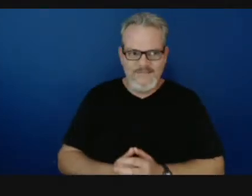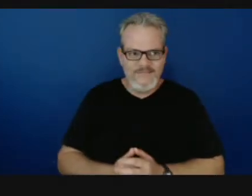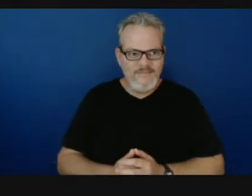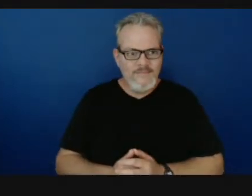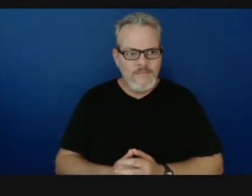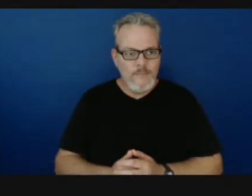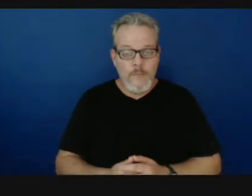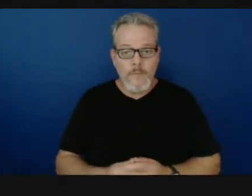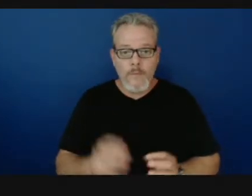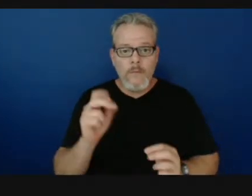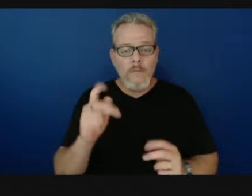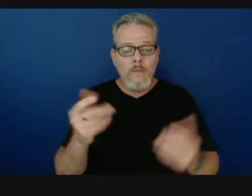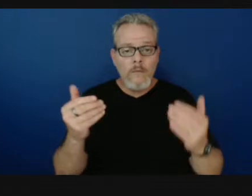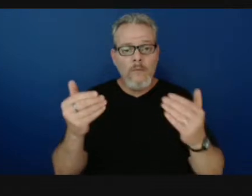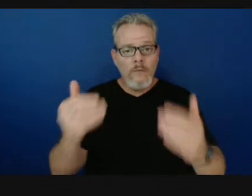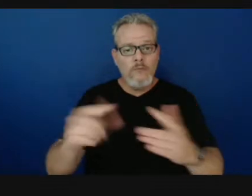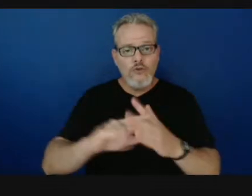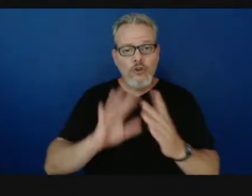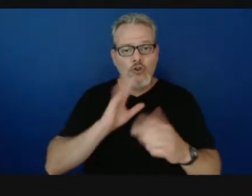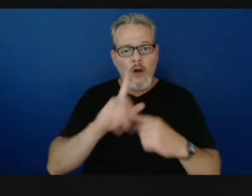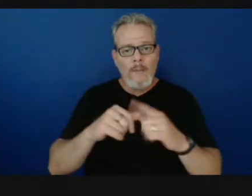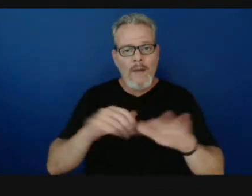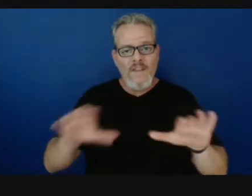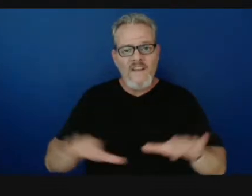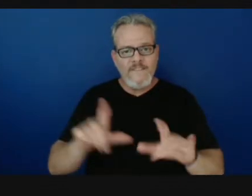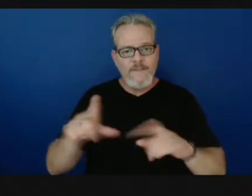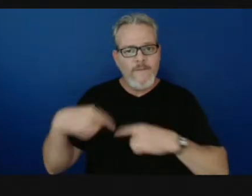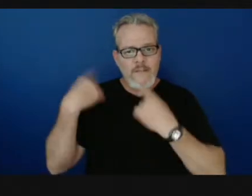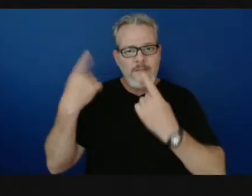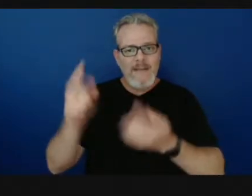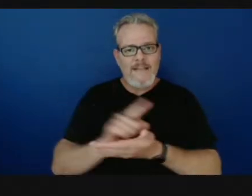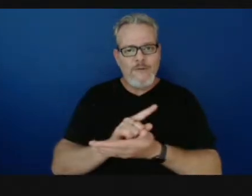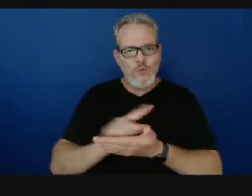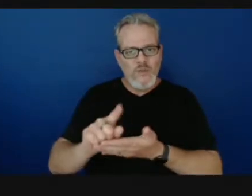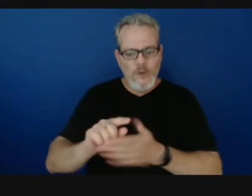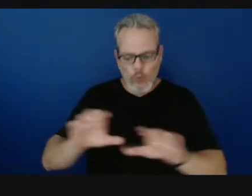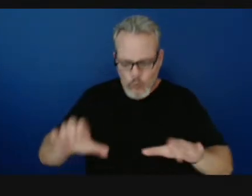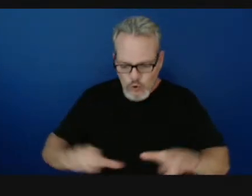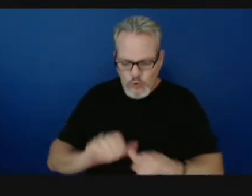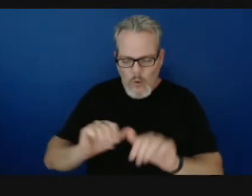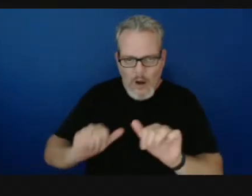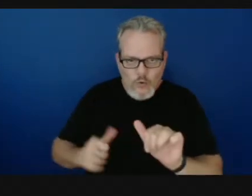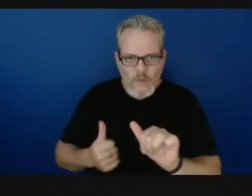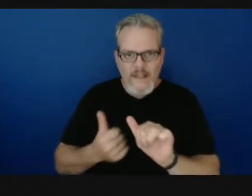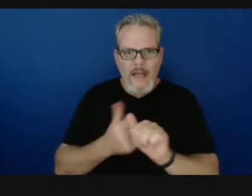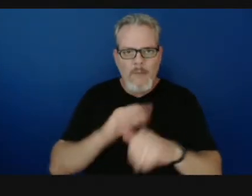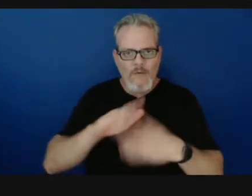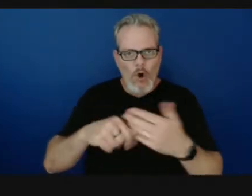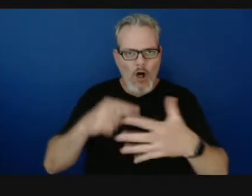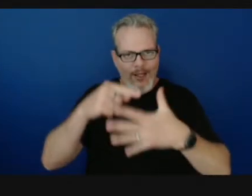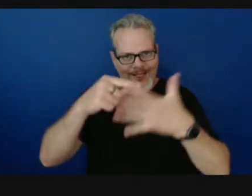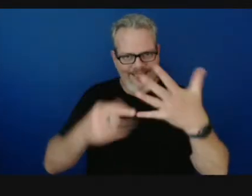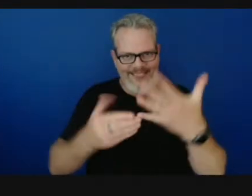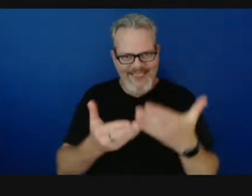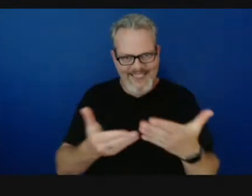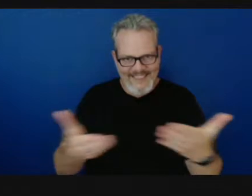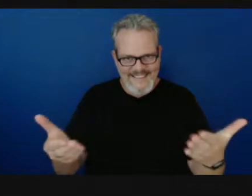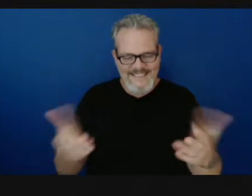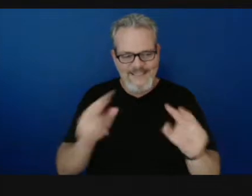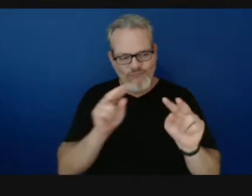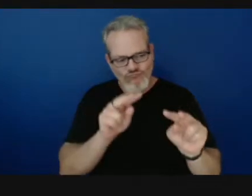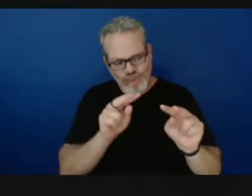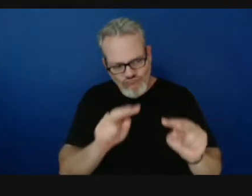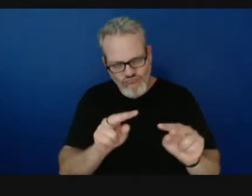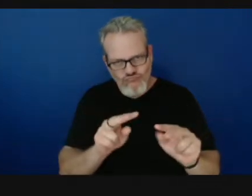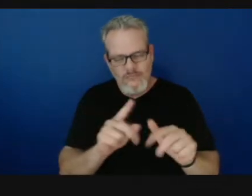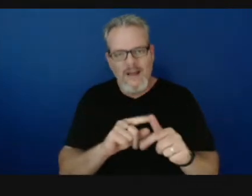we'll get into the activity over this past week. We'll do our recap of the monitoring data as usual. And then we'll take a little